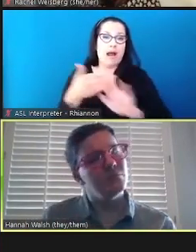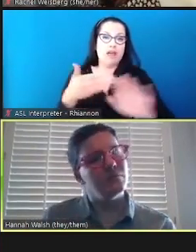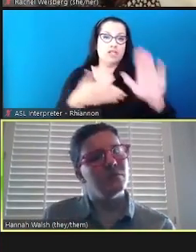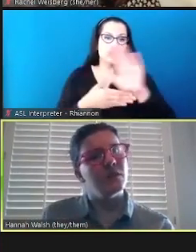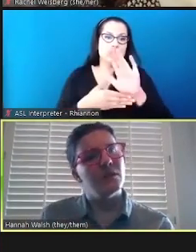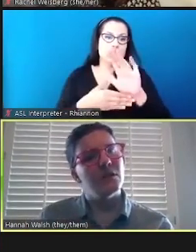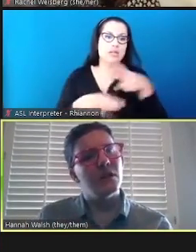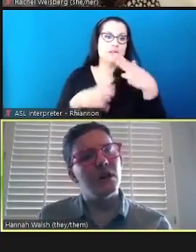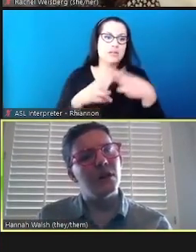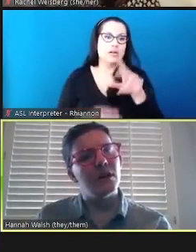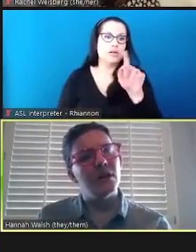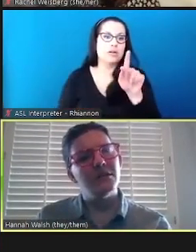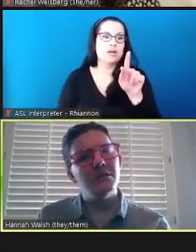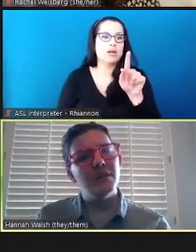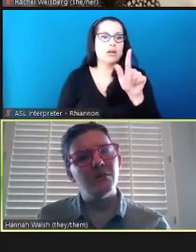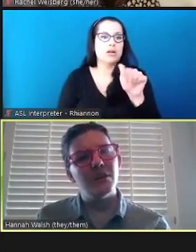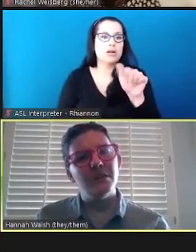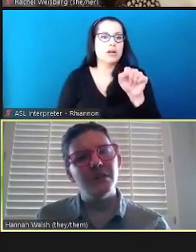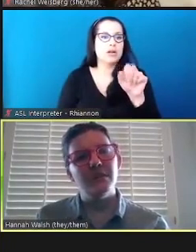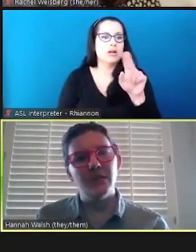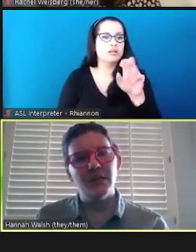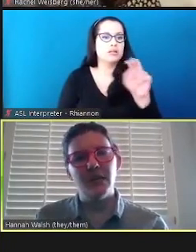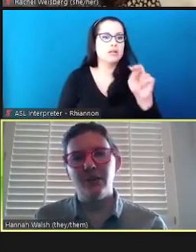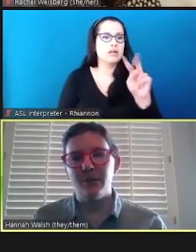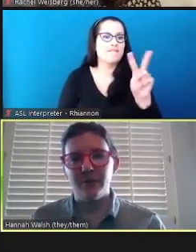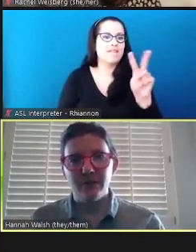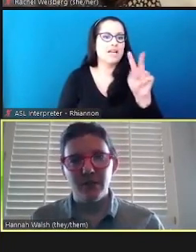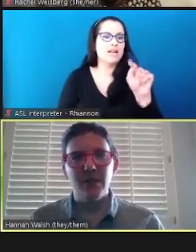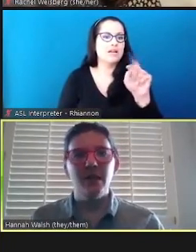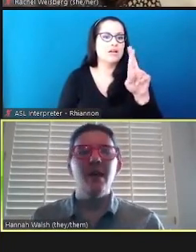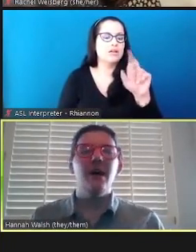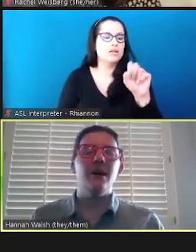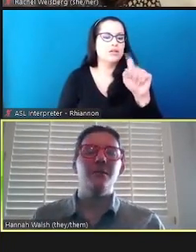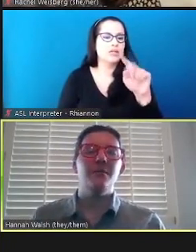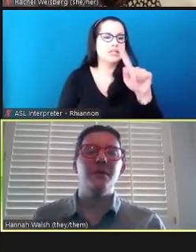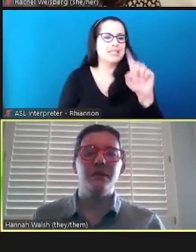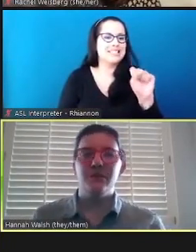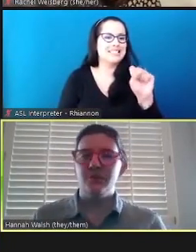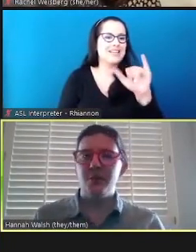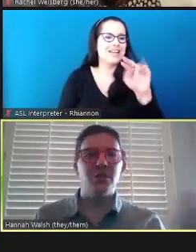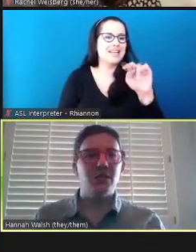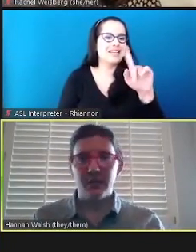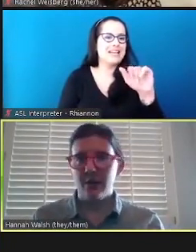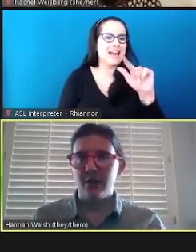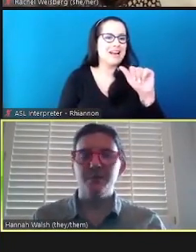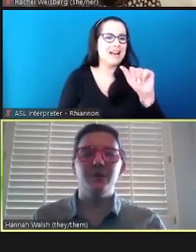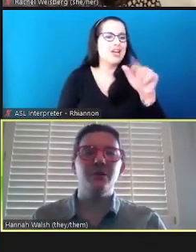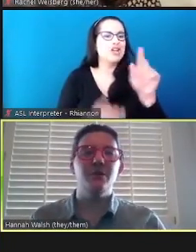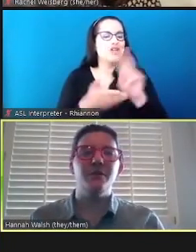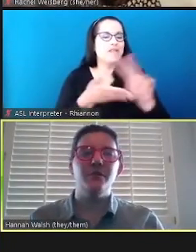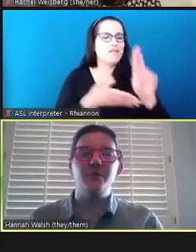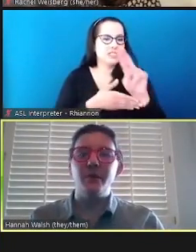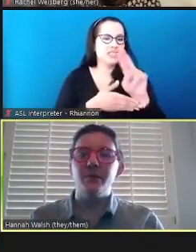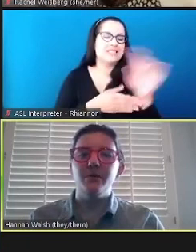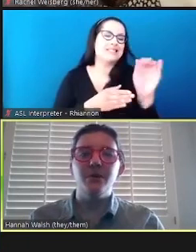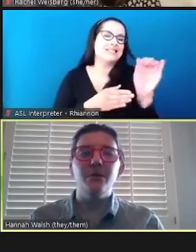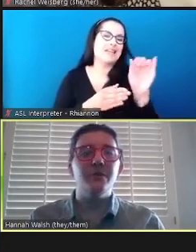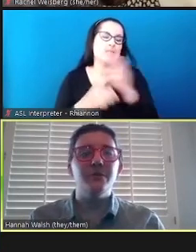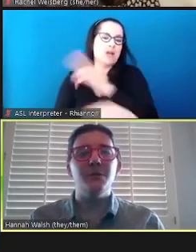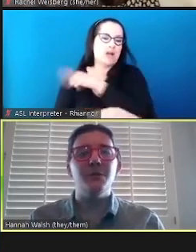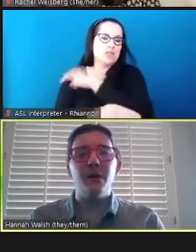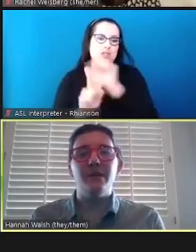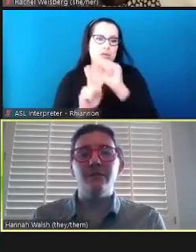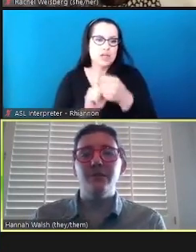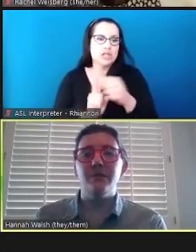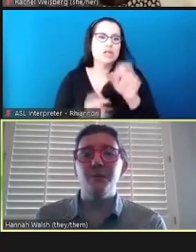called Clausen v. Trustees of Indiana University. In this situation, like the hospital, the